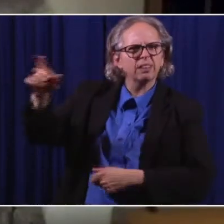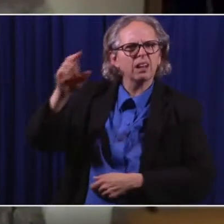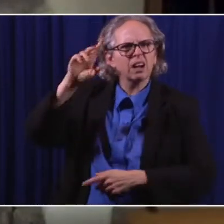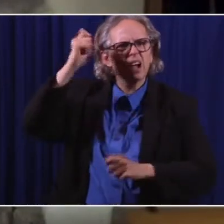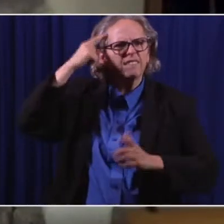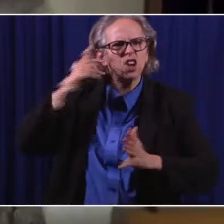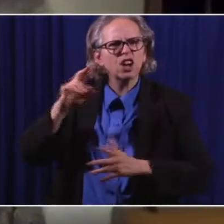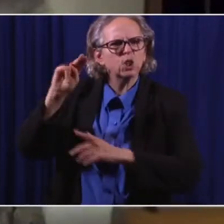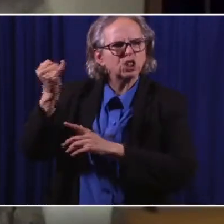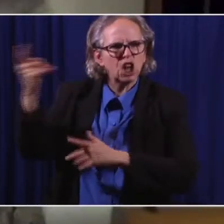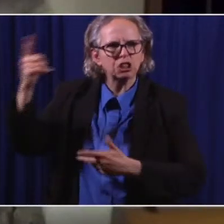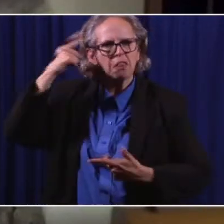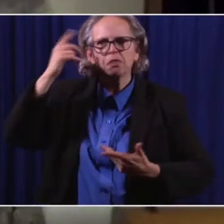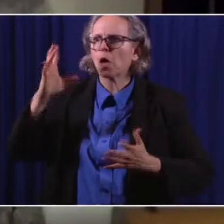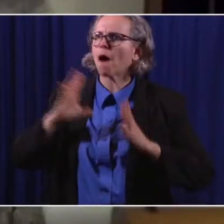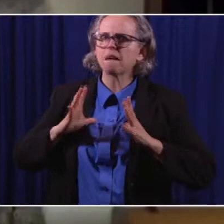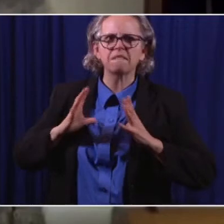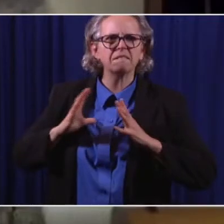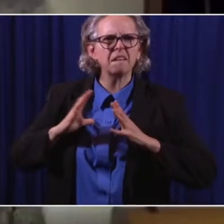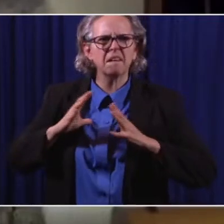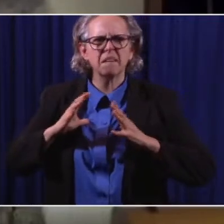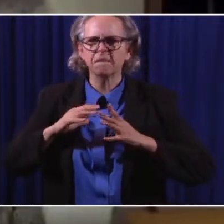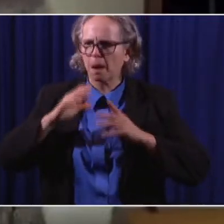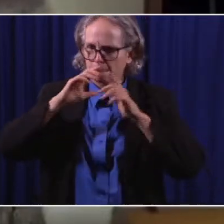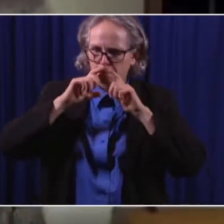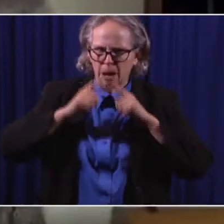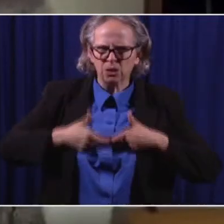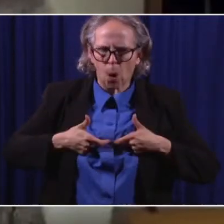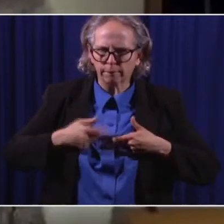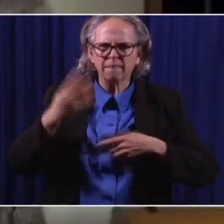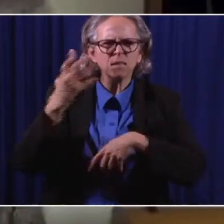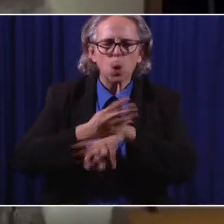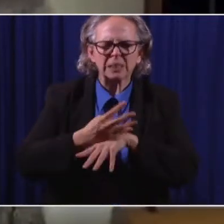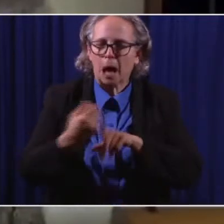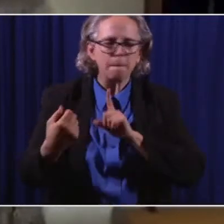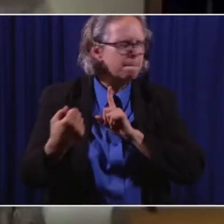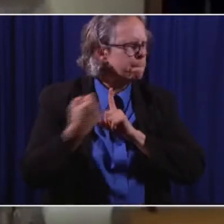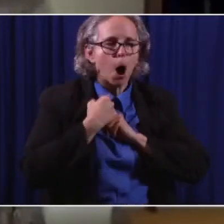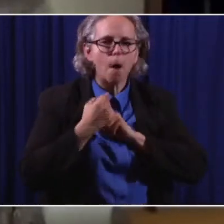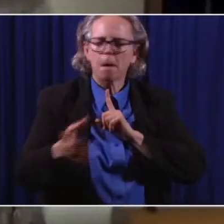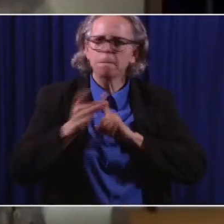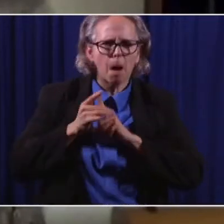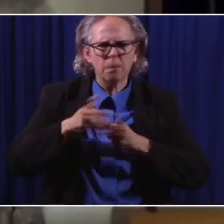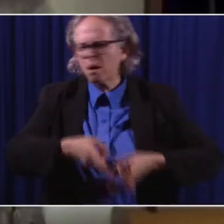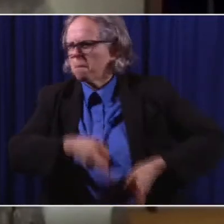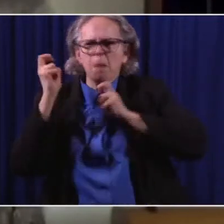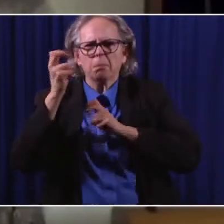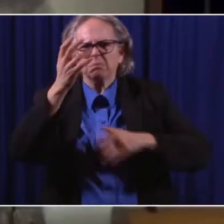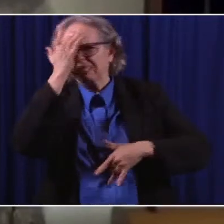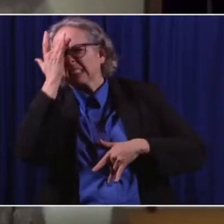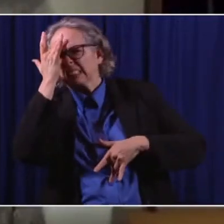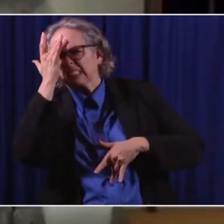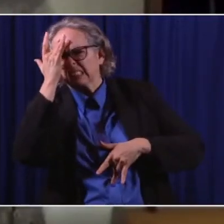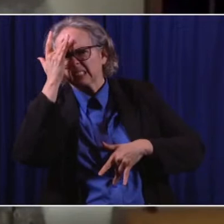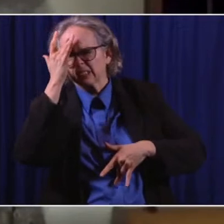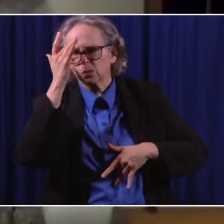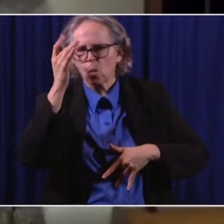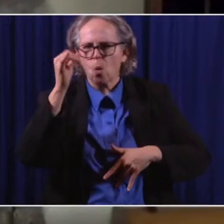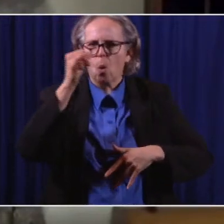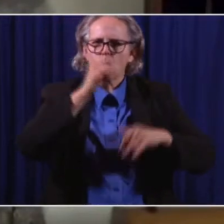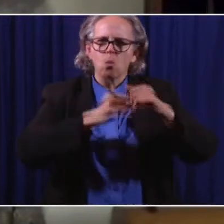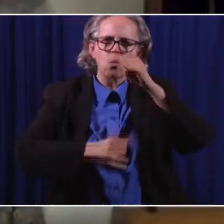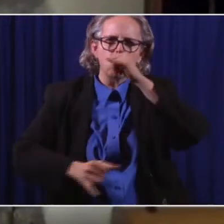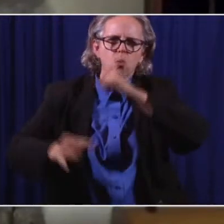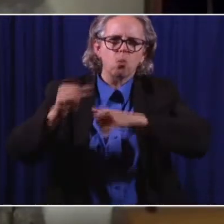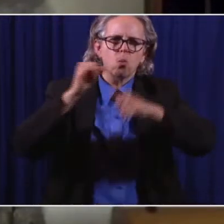thing could turn overnight and then you've got a ventilator or whatever they have to do. So we're